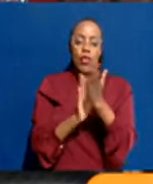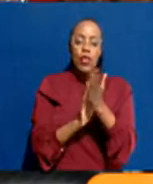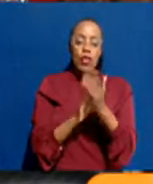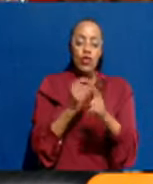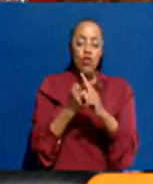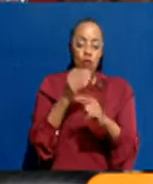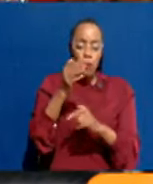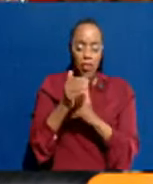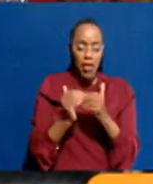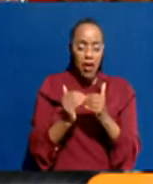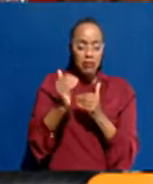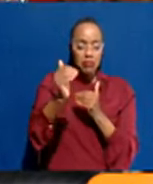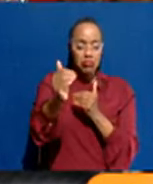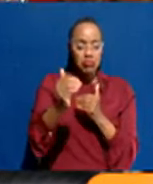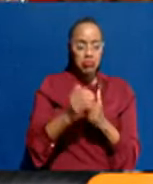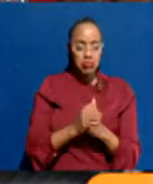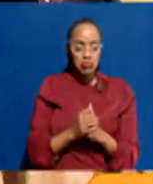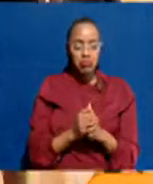there.